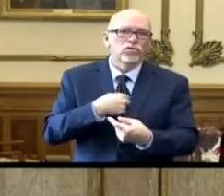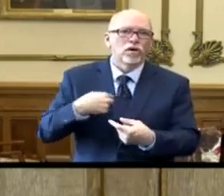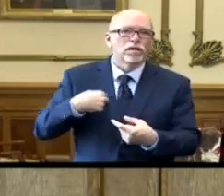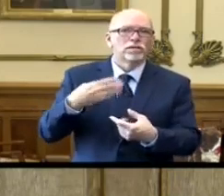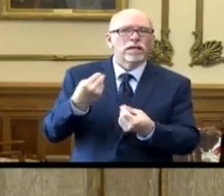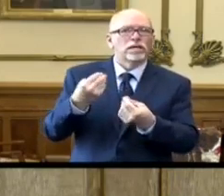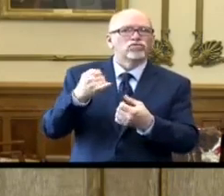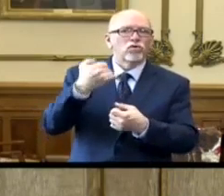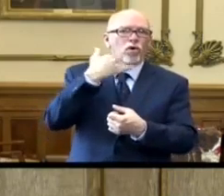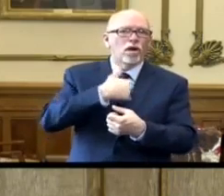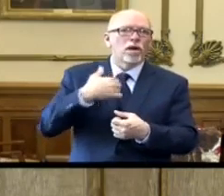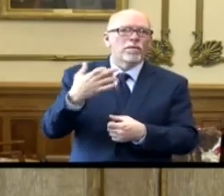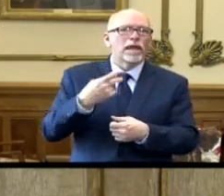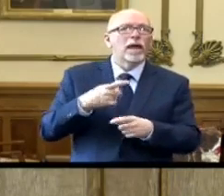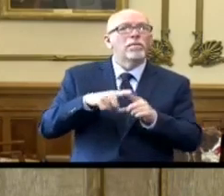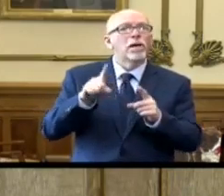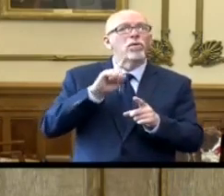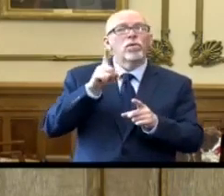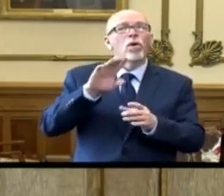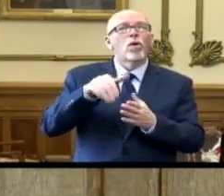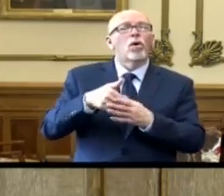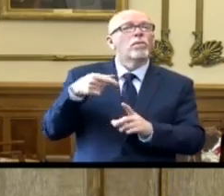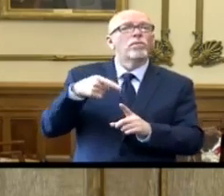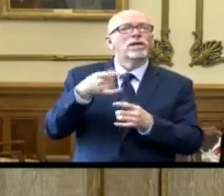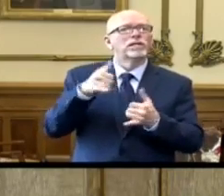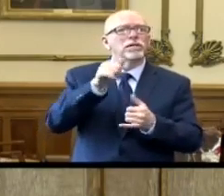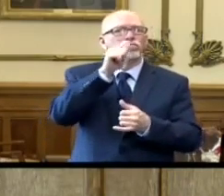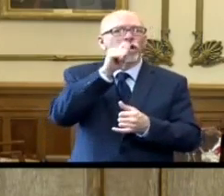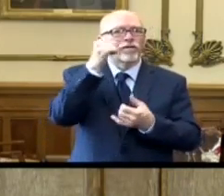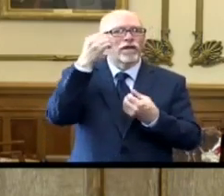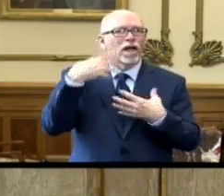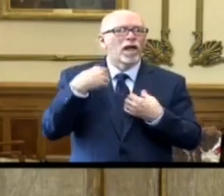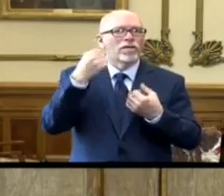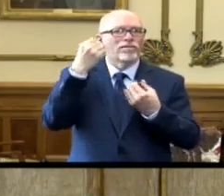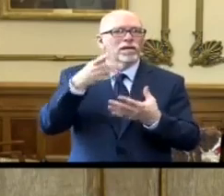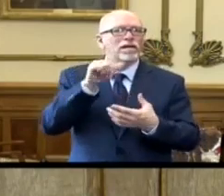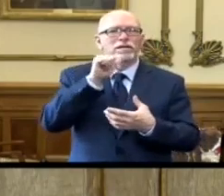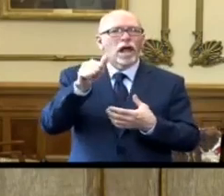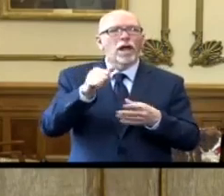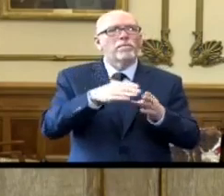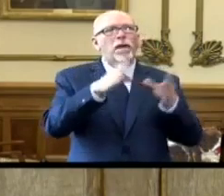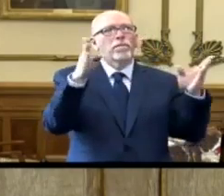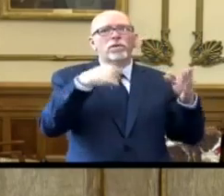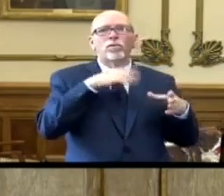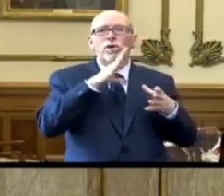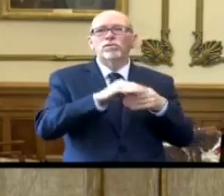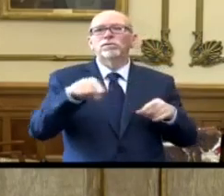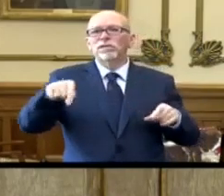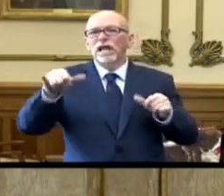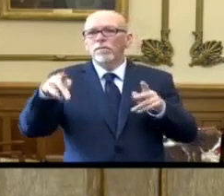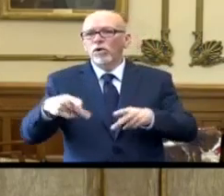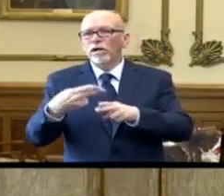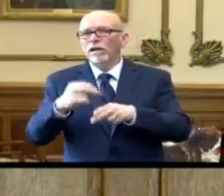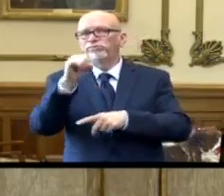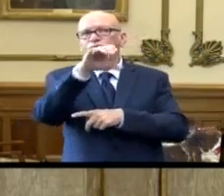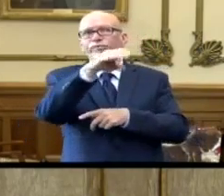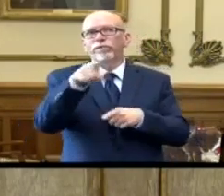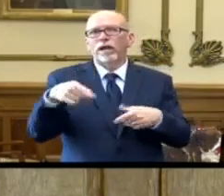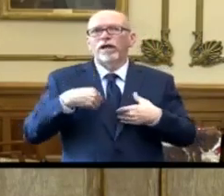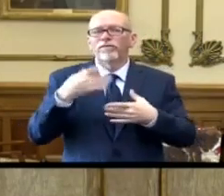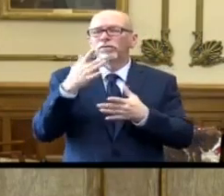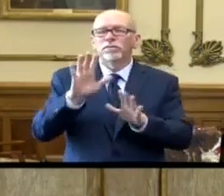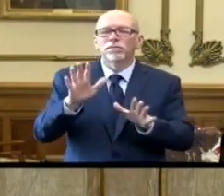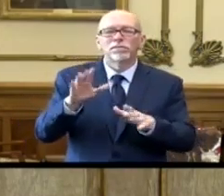to give us a call back. But all of this is still private health information, and it's not something that we share widely. We do share it with local health